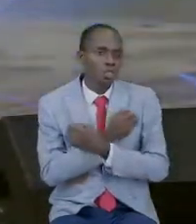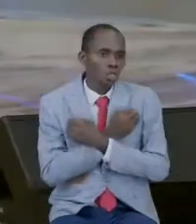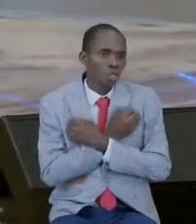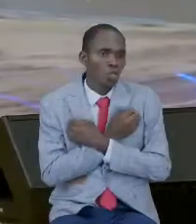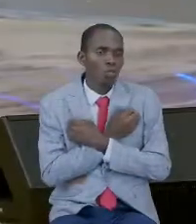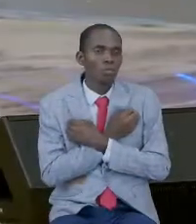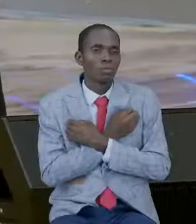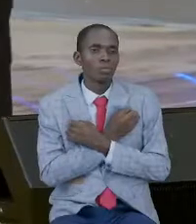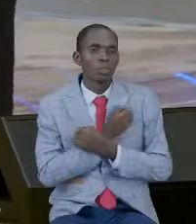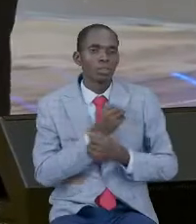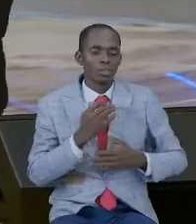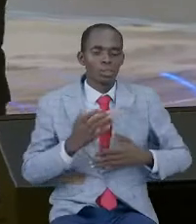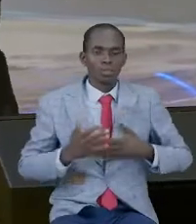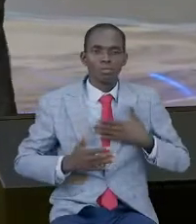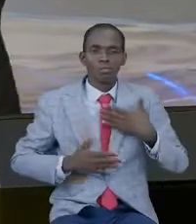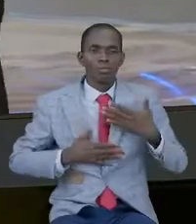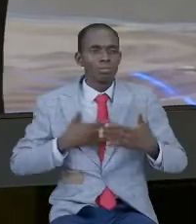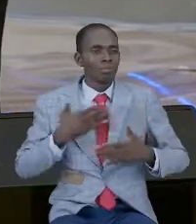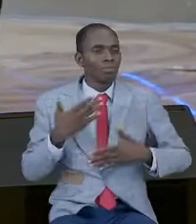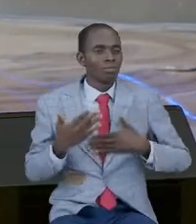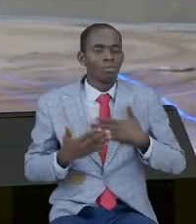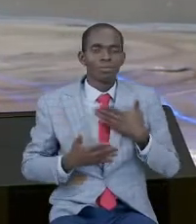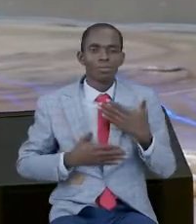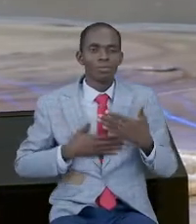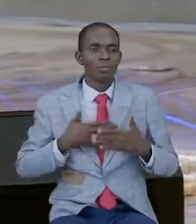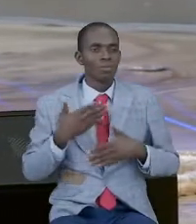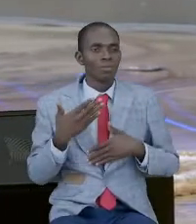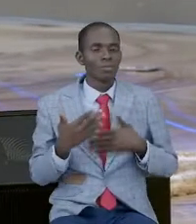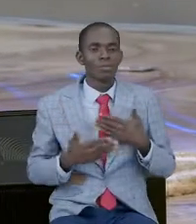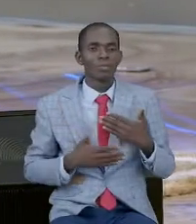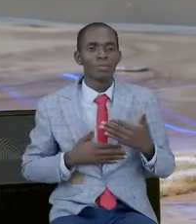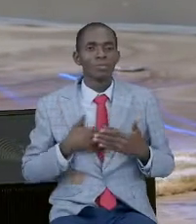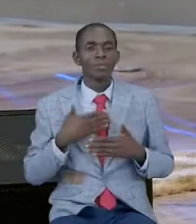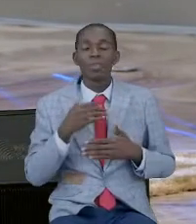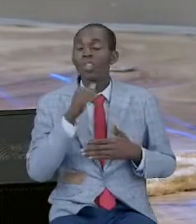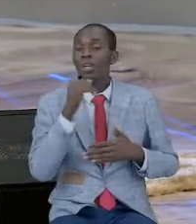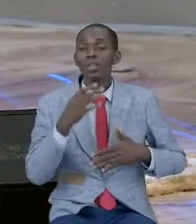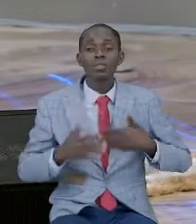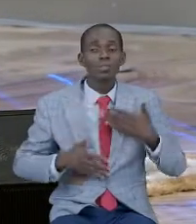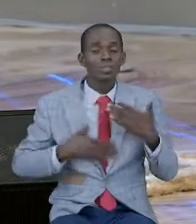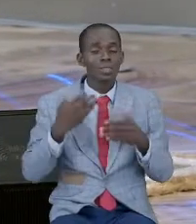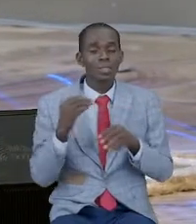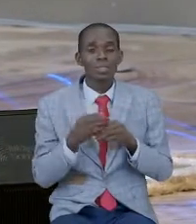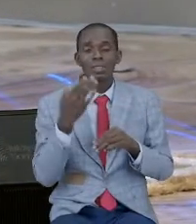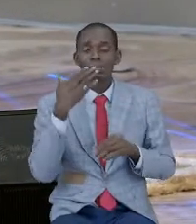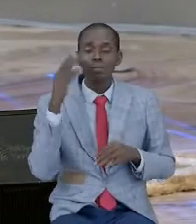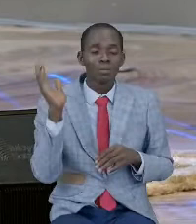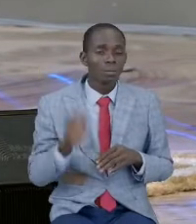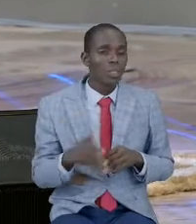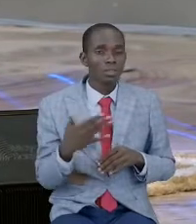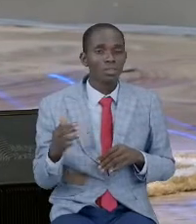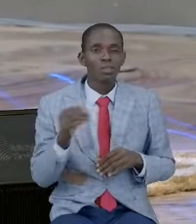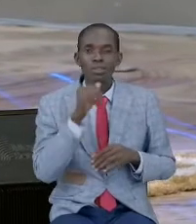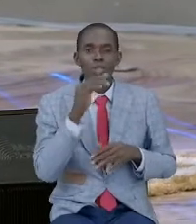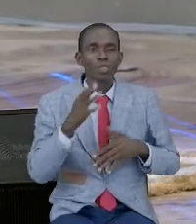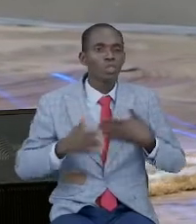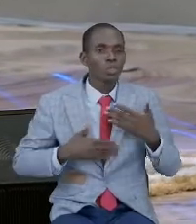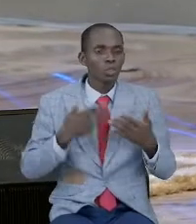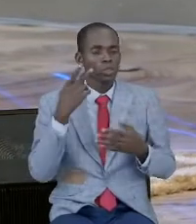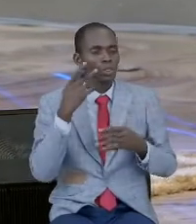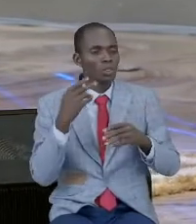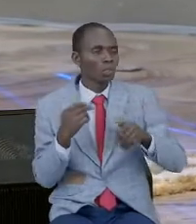joy. Not joy in evil, not joy in seeing other people